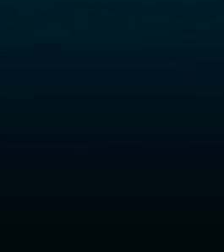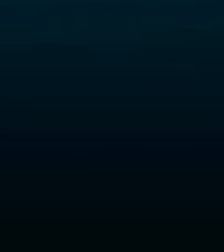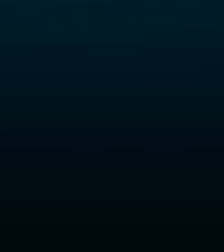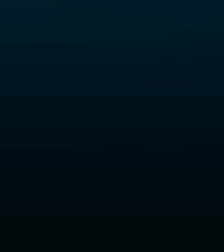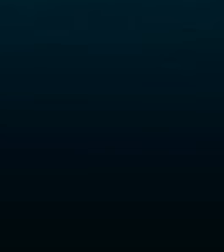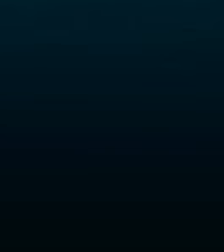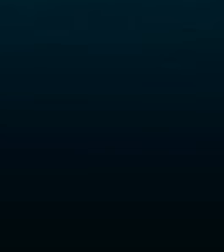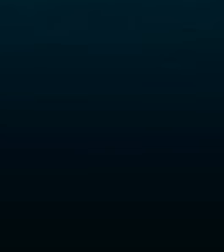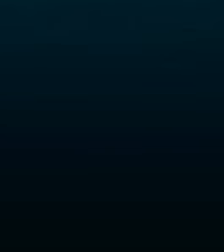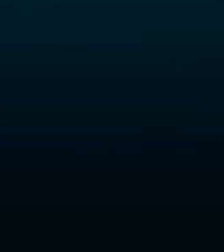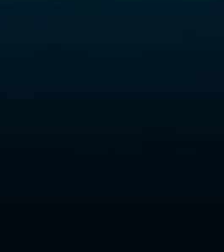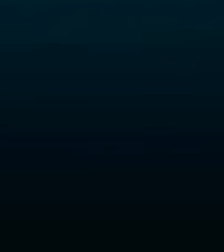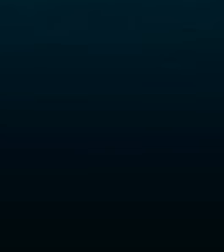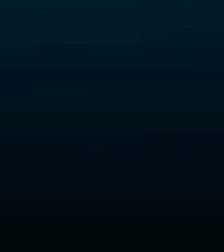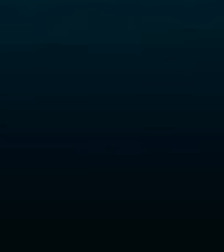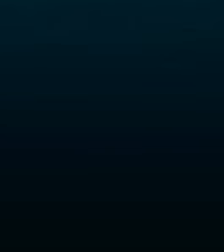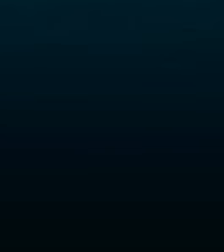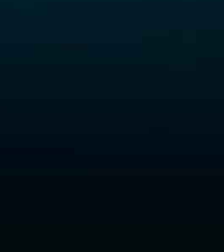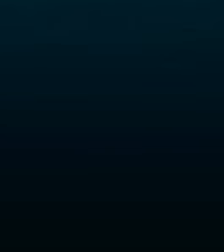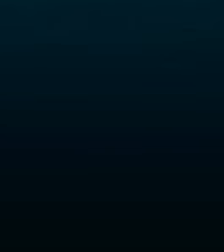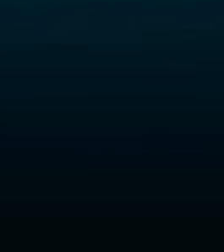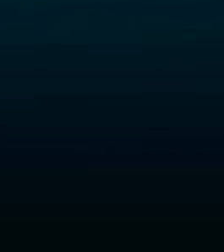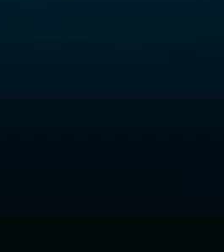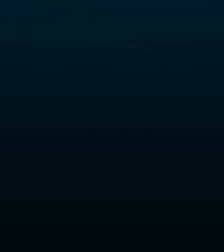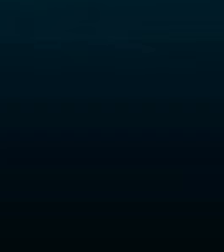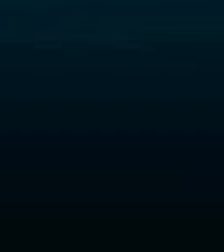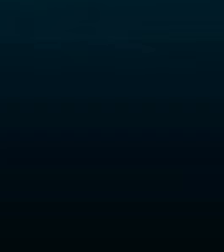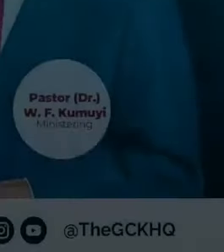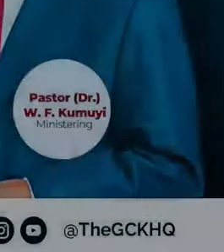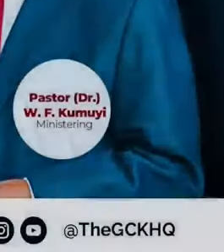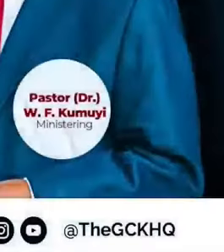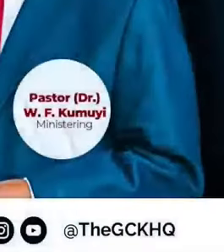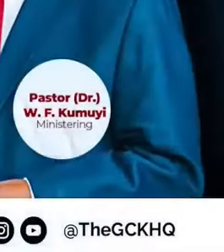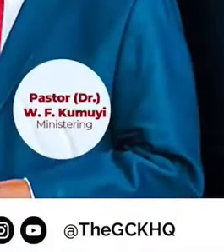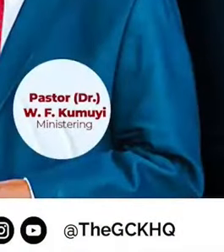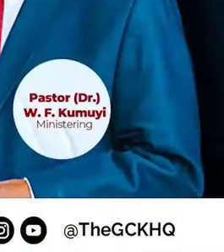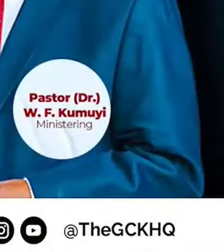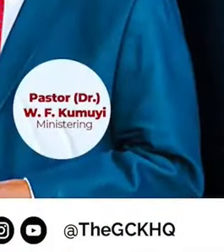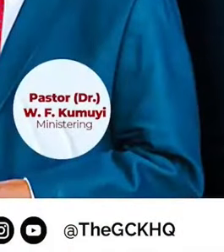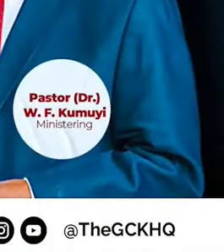on the second we will never remain the